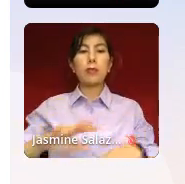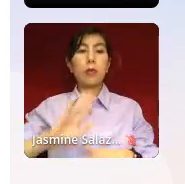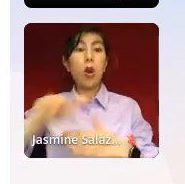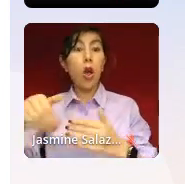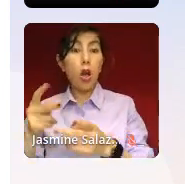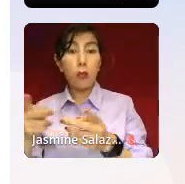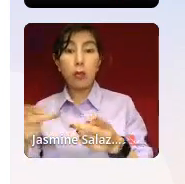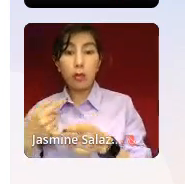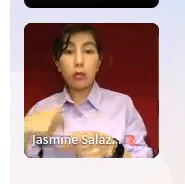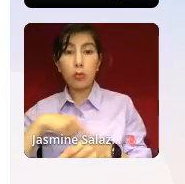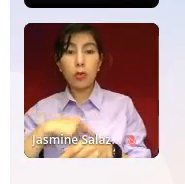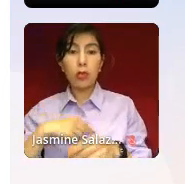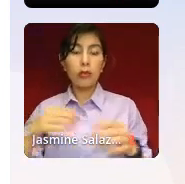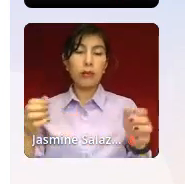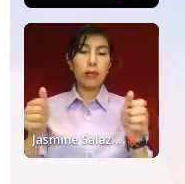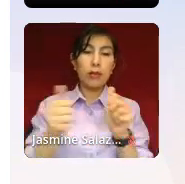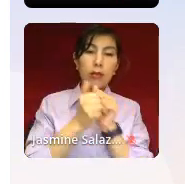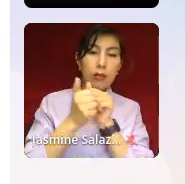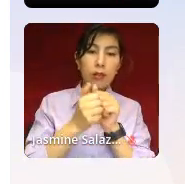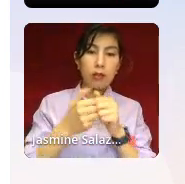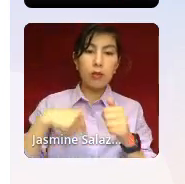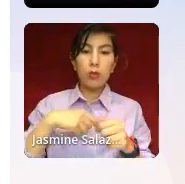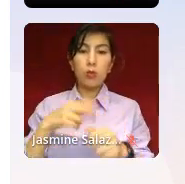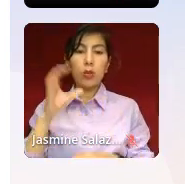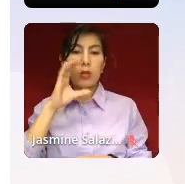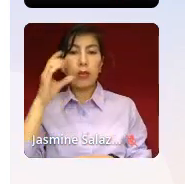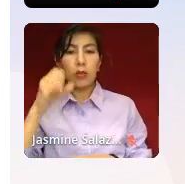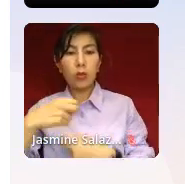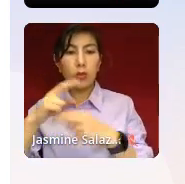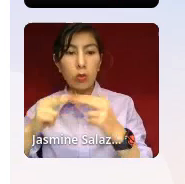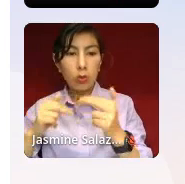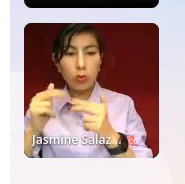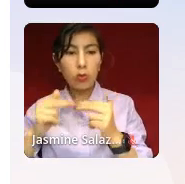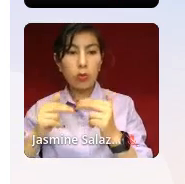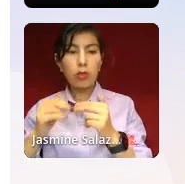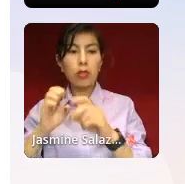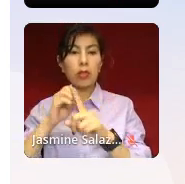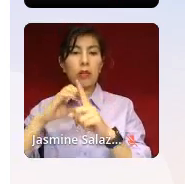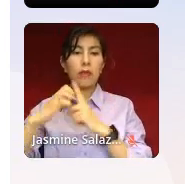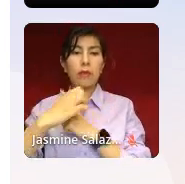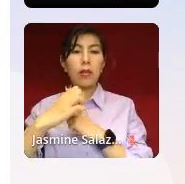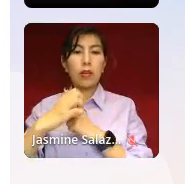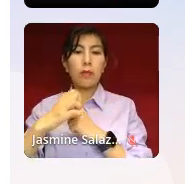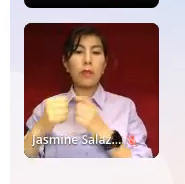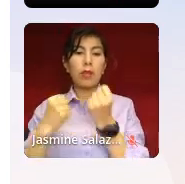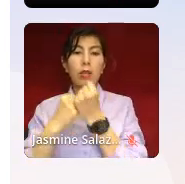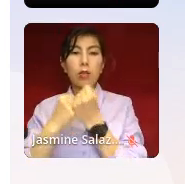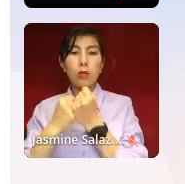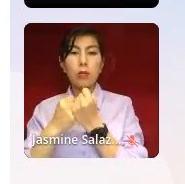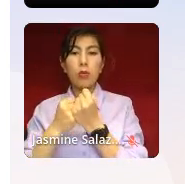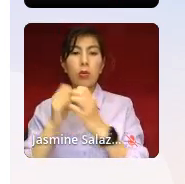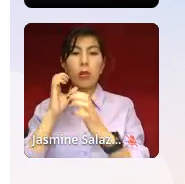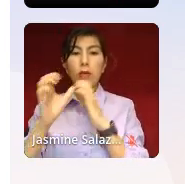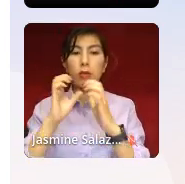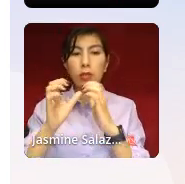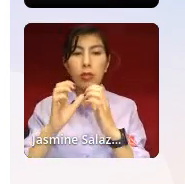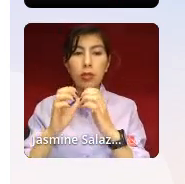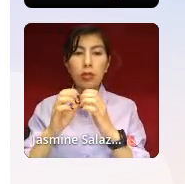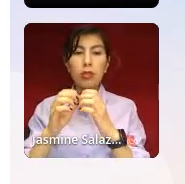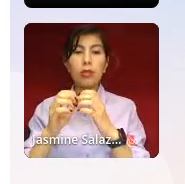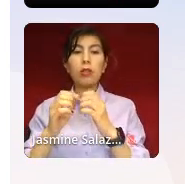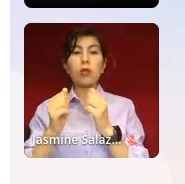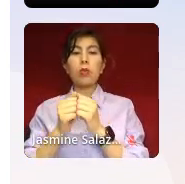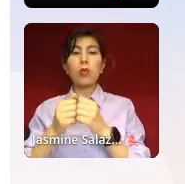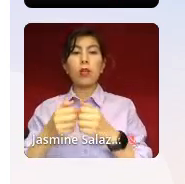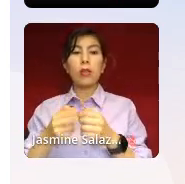we convene, we seek to create an environment that supports brave conversations, conducted with the highest levels of